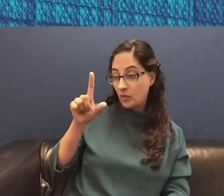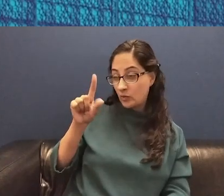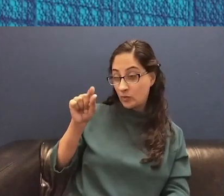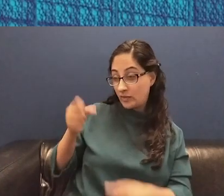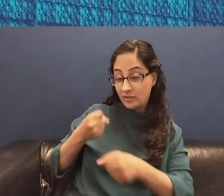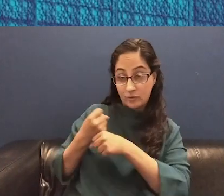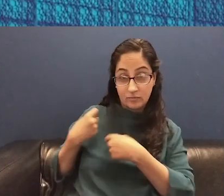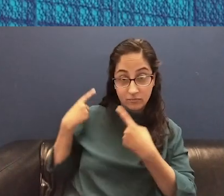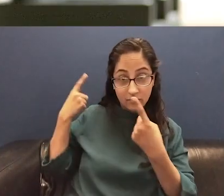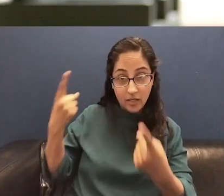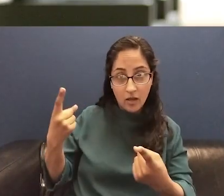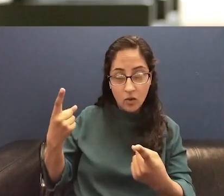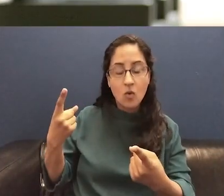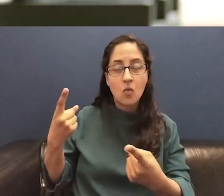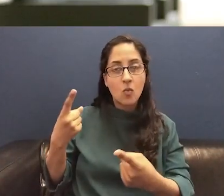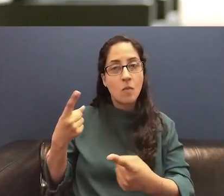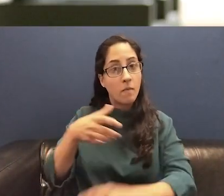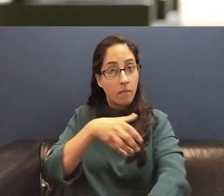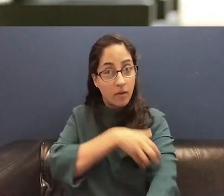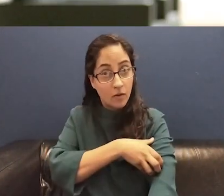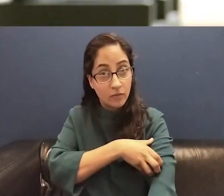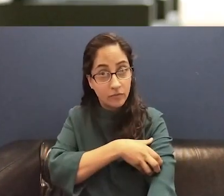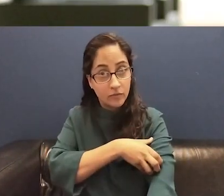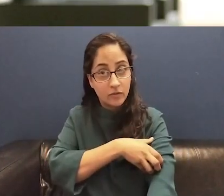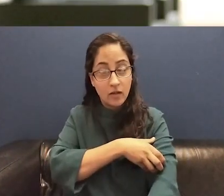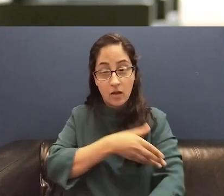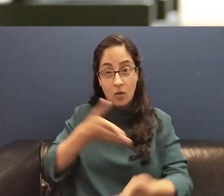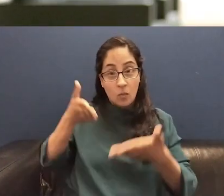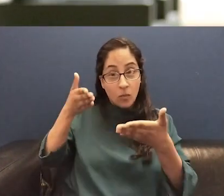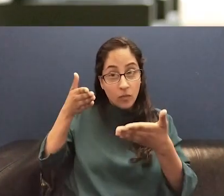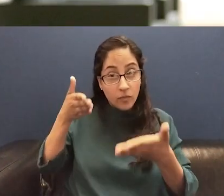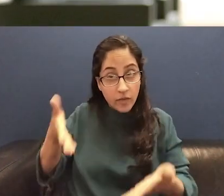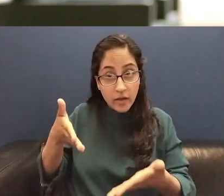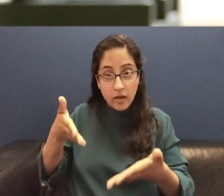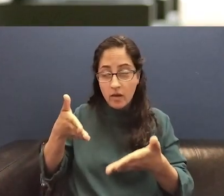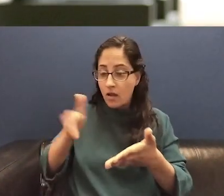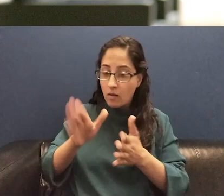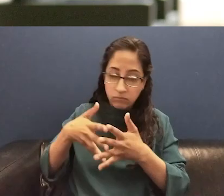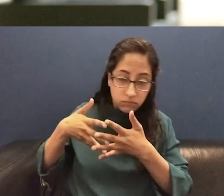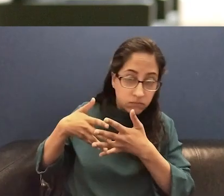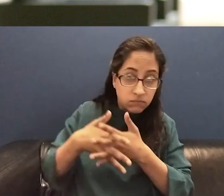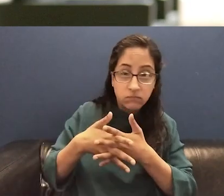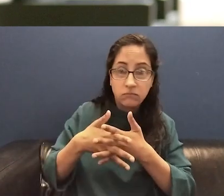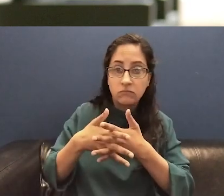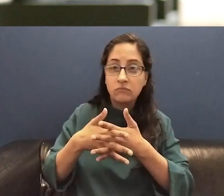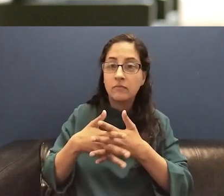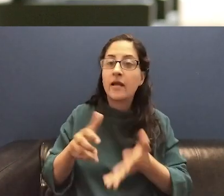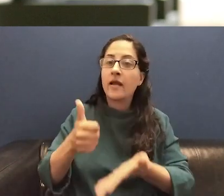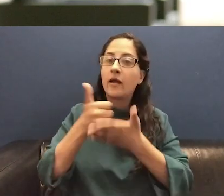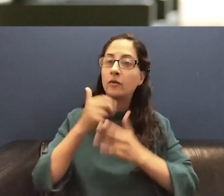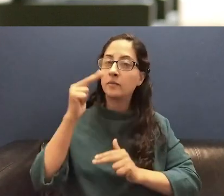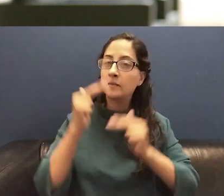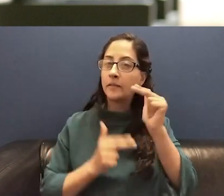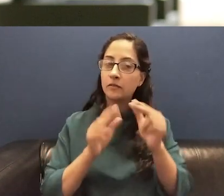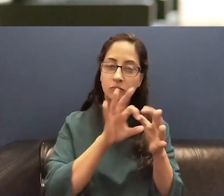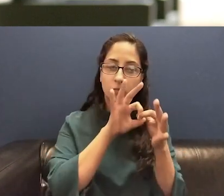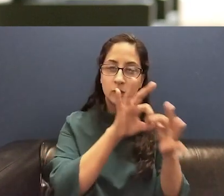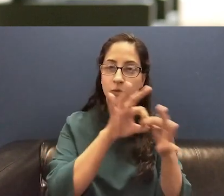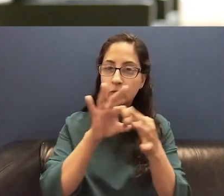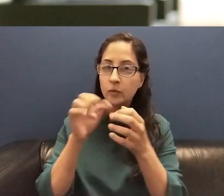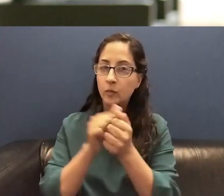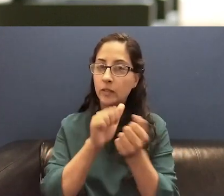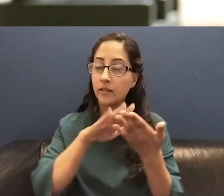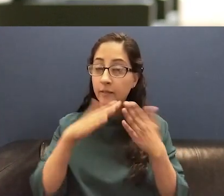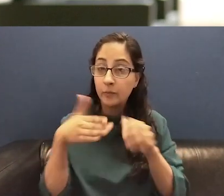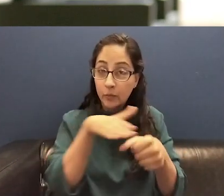social license, that authority and relationship that we have earned with Afghans themselves